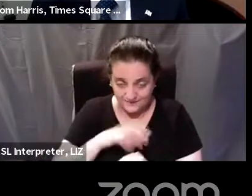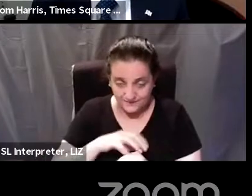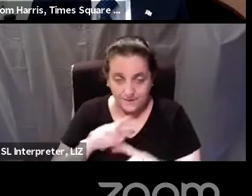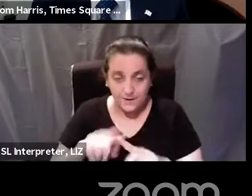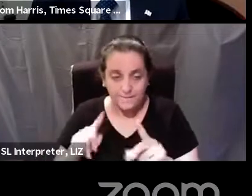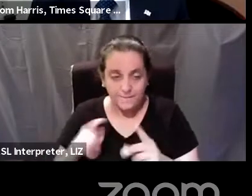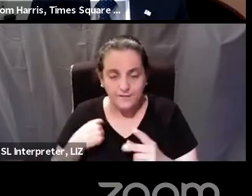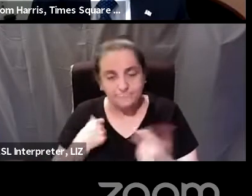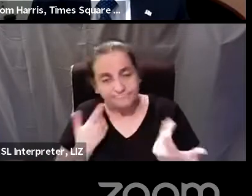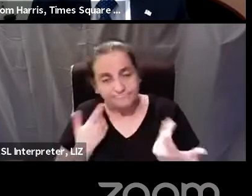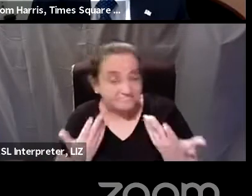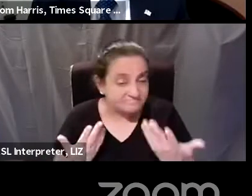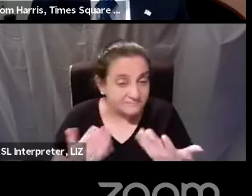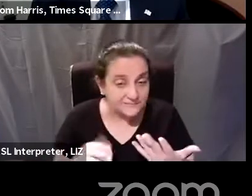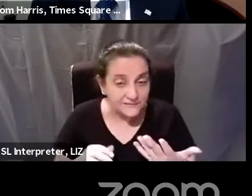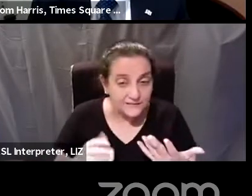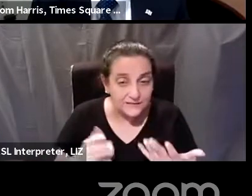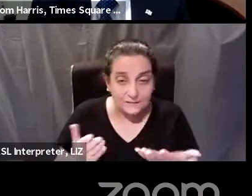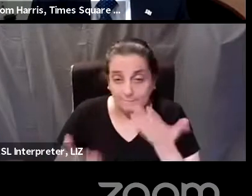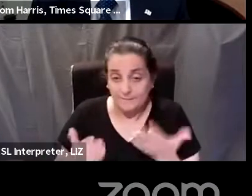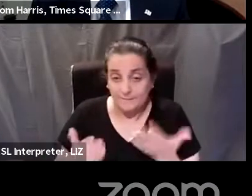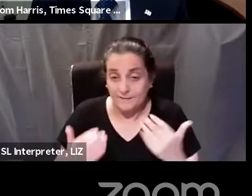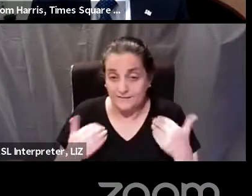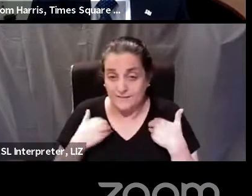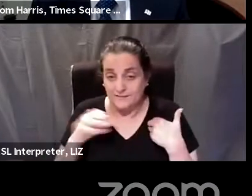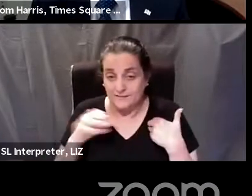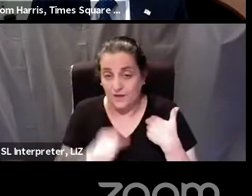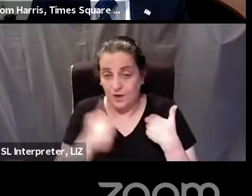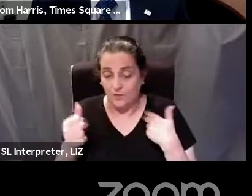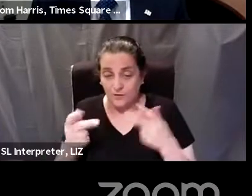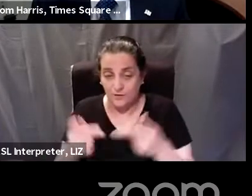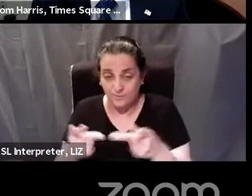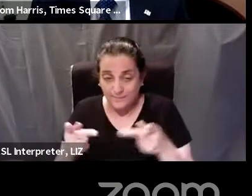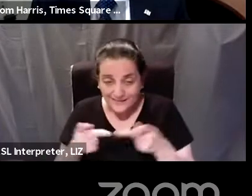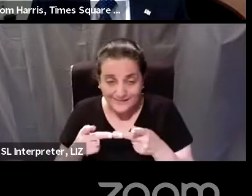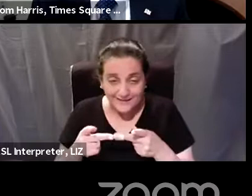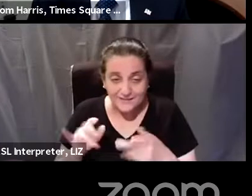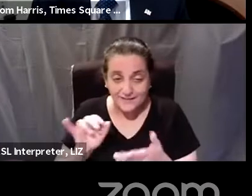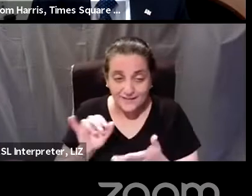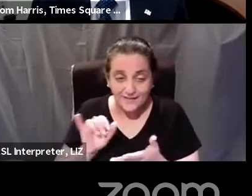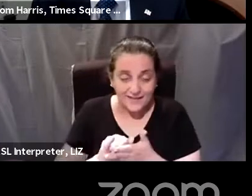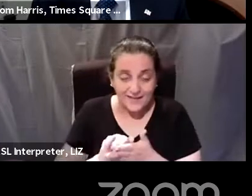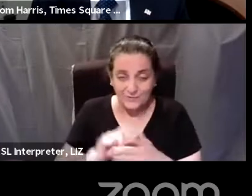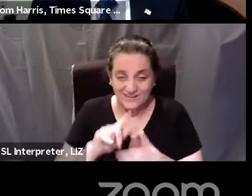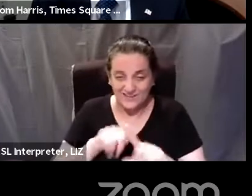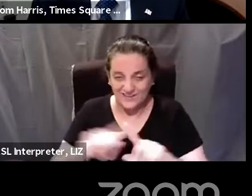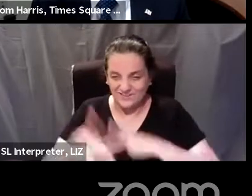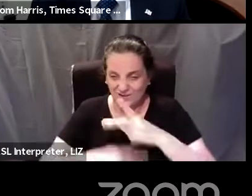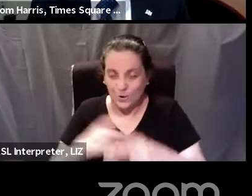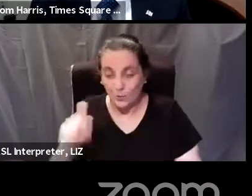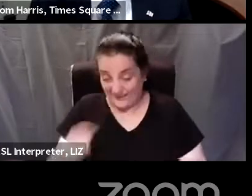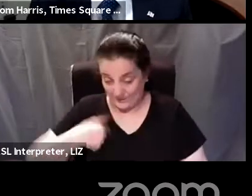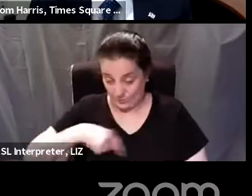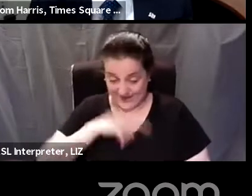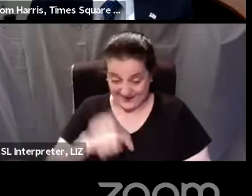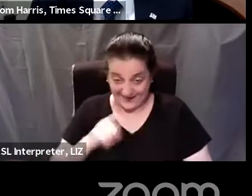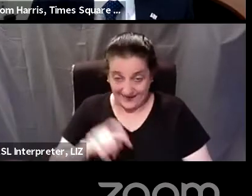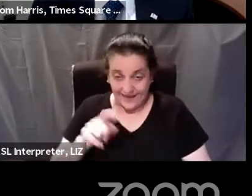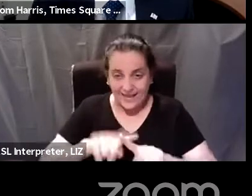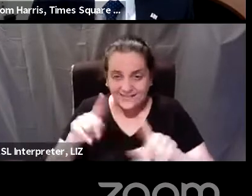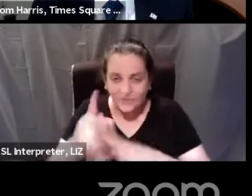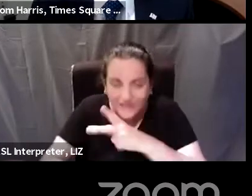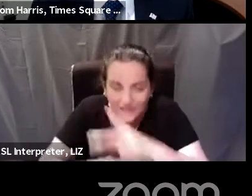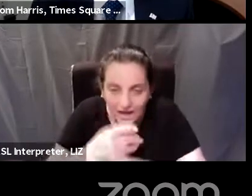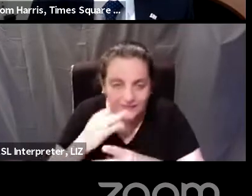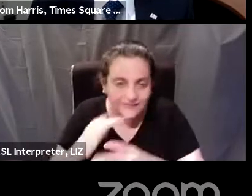is that, I don't know, is there like two other like term sheets that HPD puts out of these other two types of housing, you know, so that you have like four buckets as